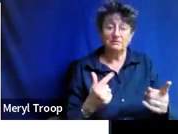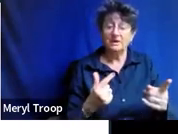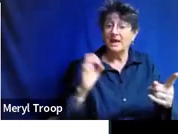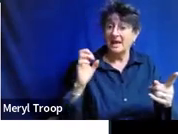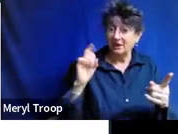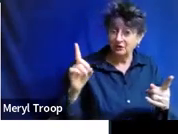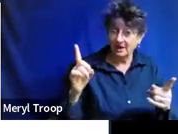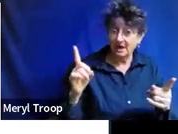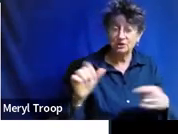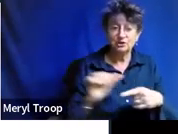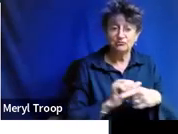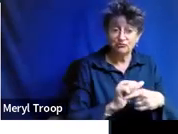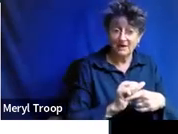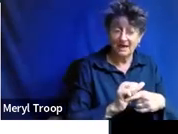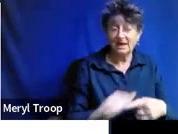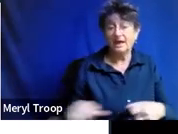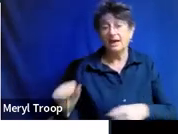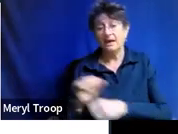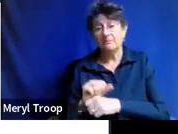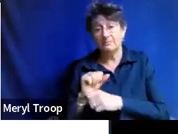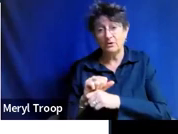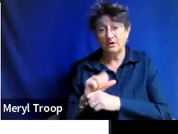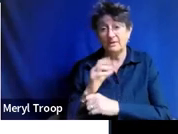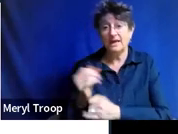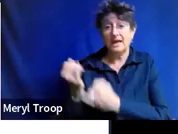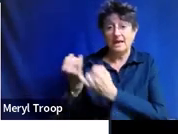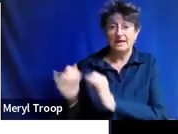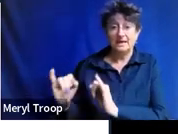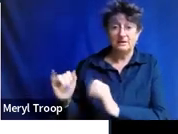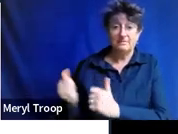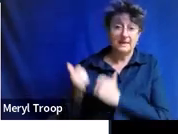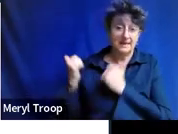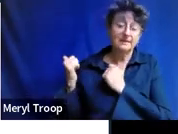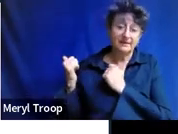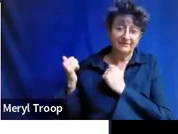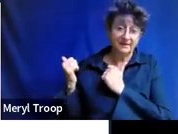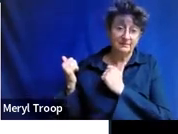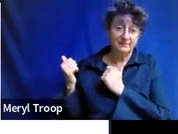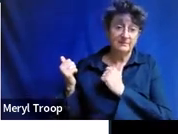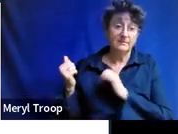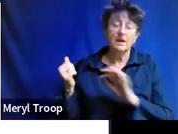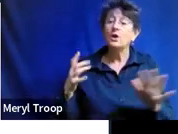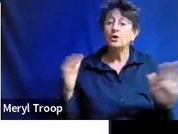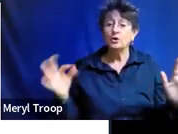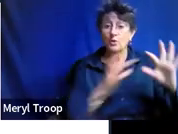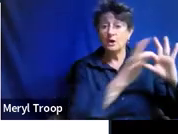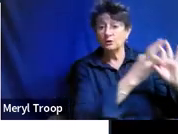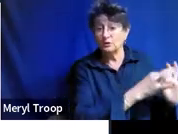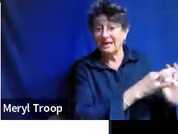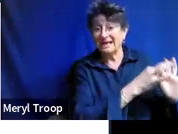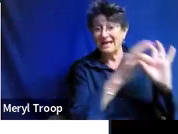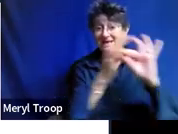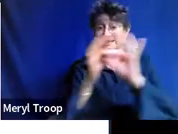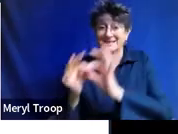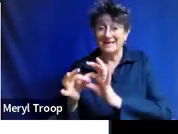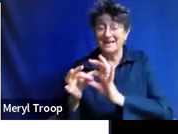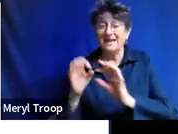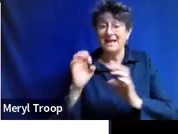training, employment, and independent living. You want to tie the education